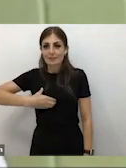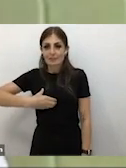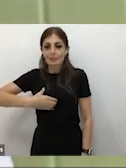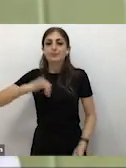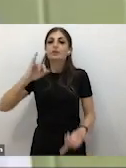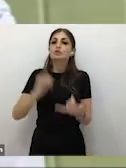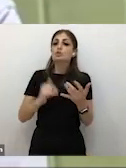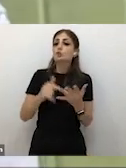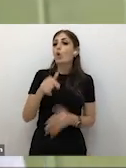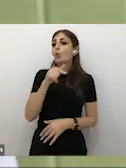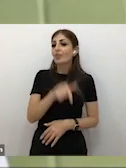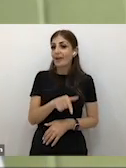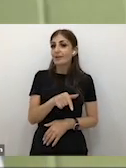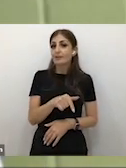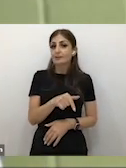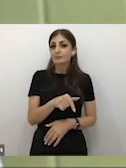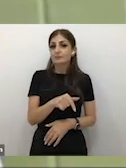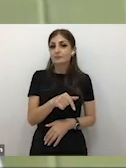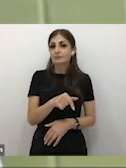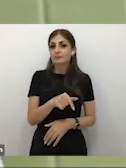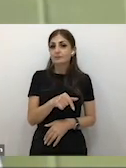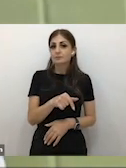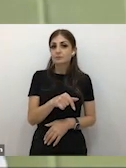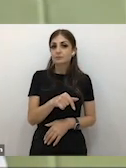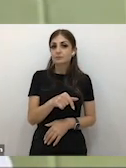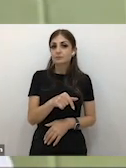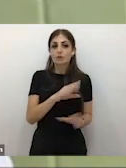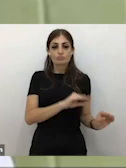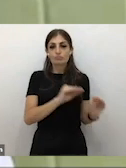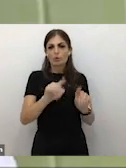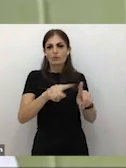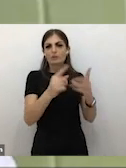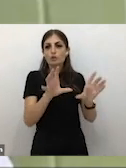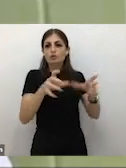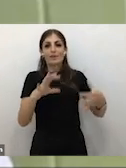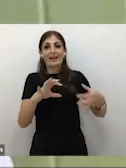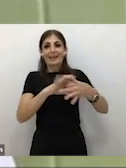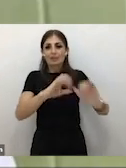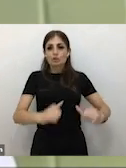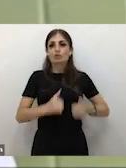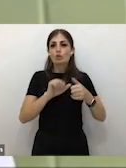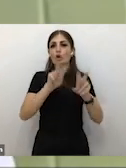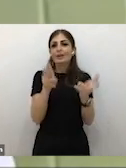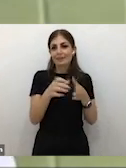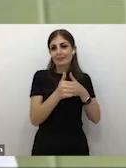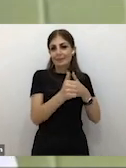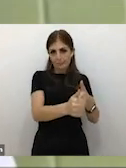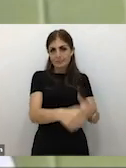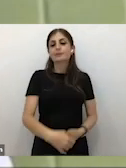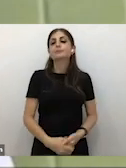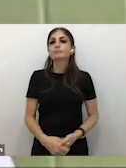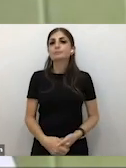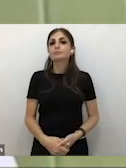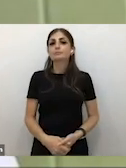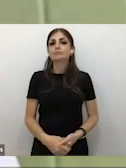So these sessions you'll move into groups that are connected to your leadership themes that you've chosen, and